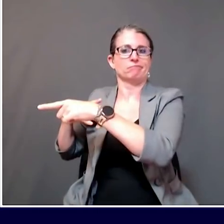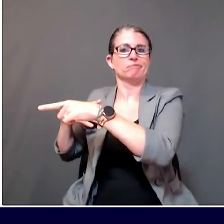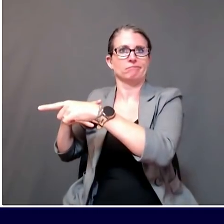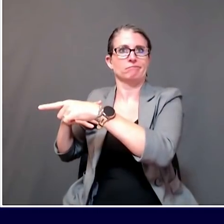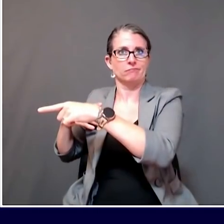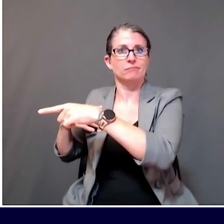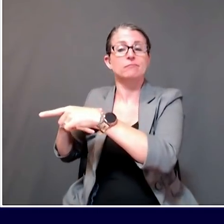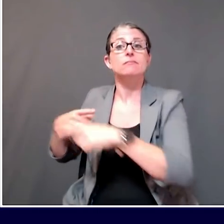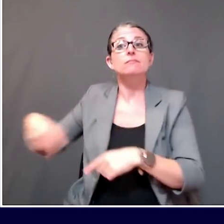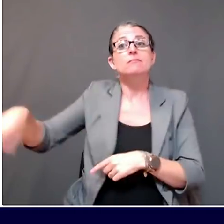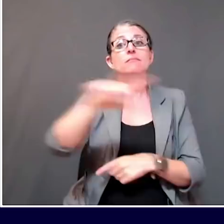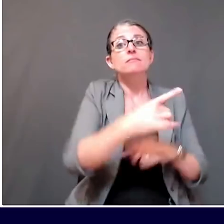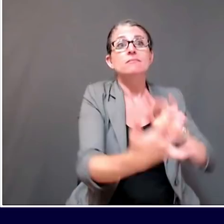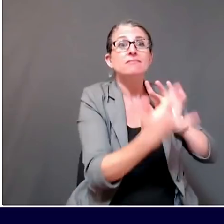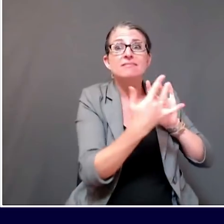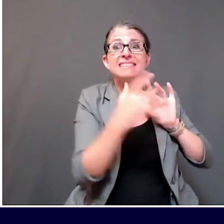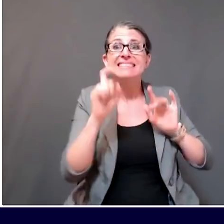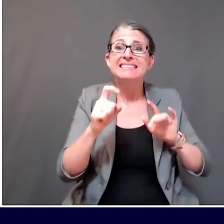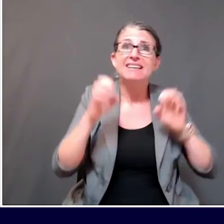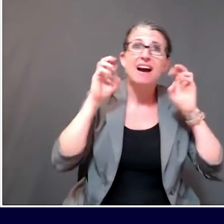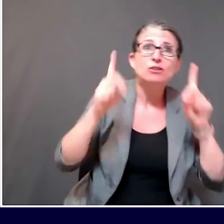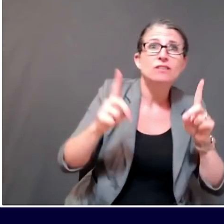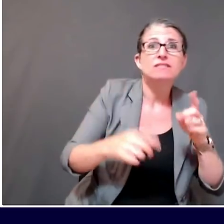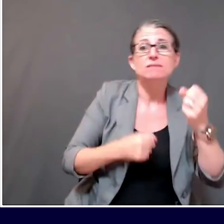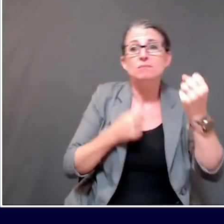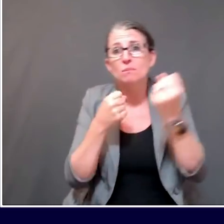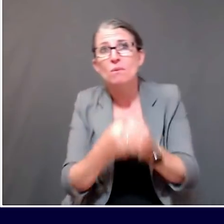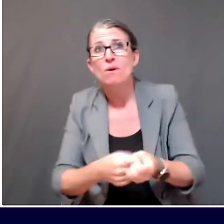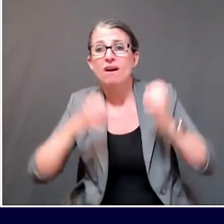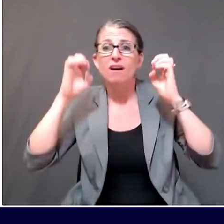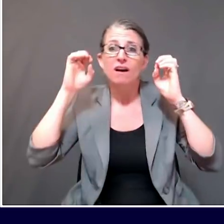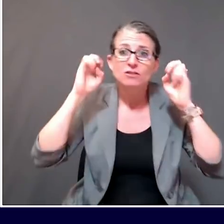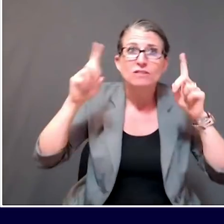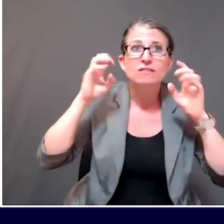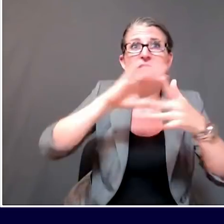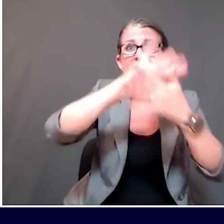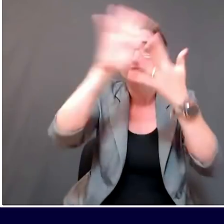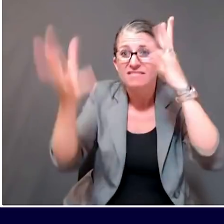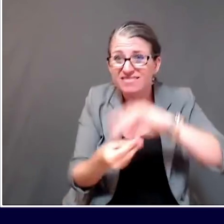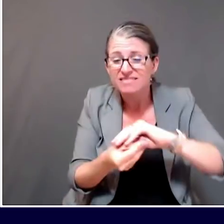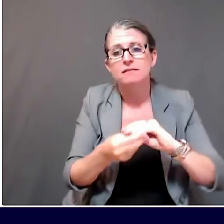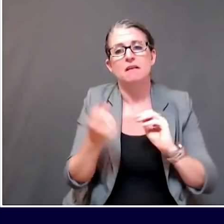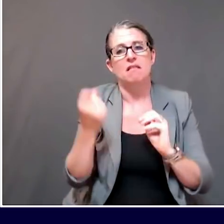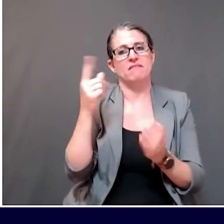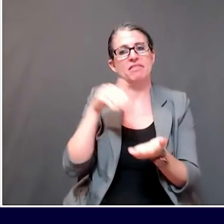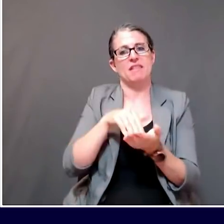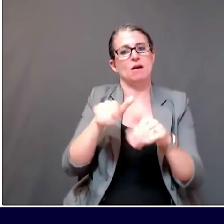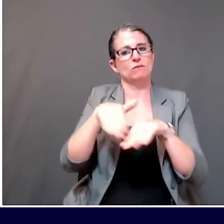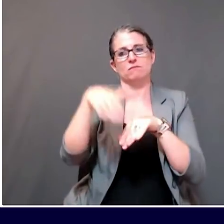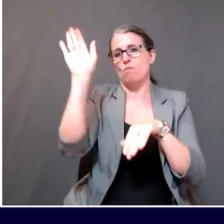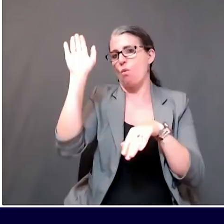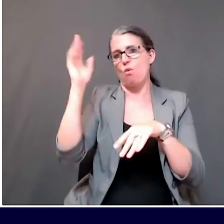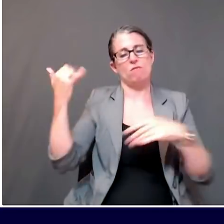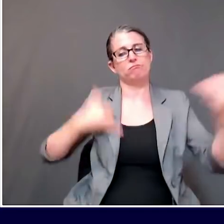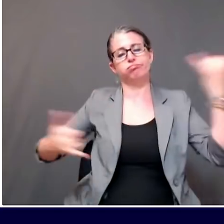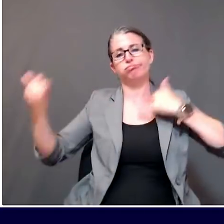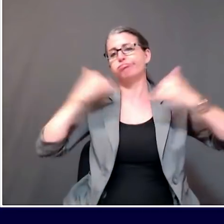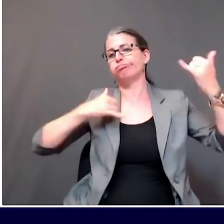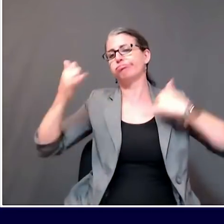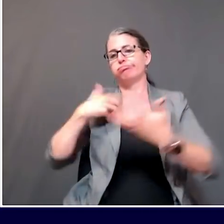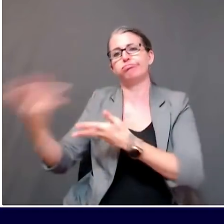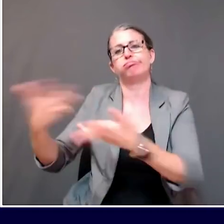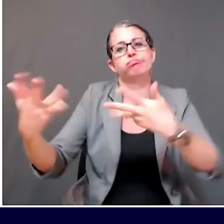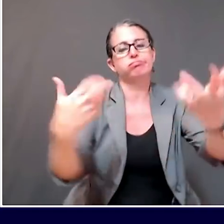for consultation from healthcare providers and healthcare facilities across the state. I'd like to provide a couple